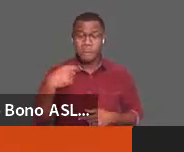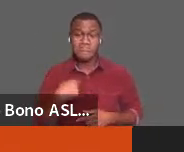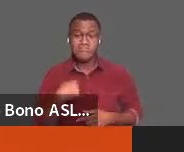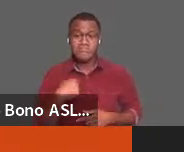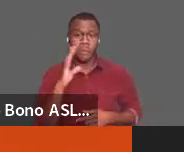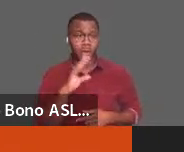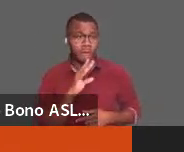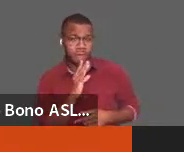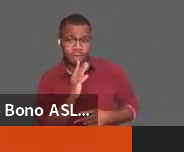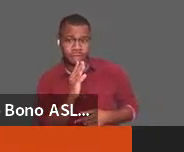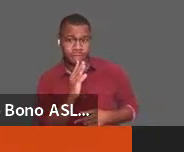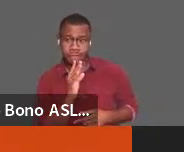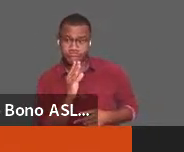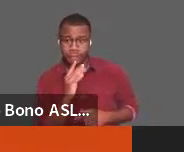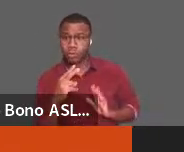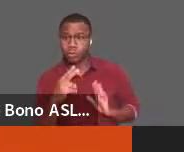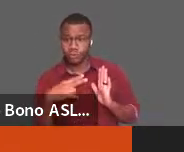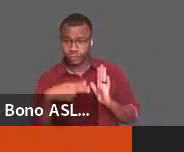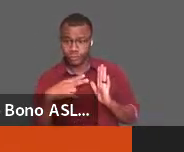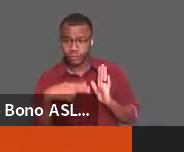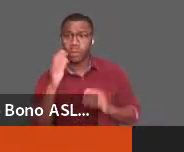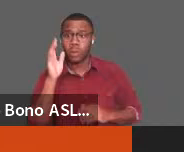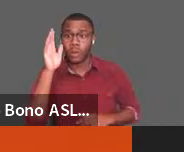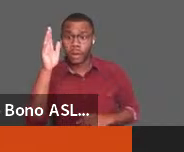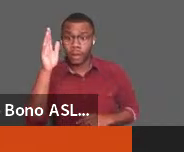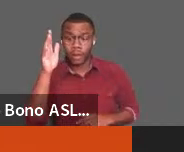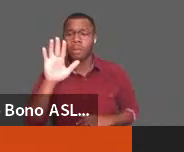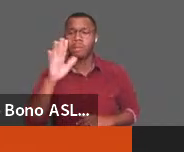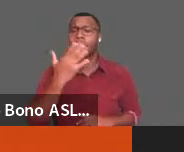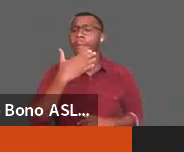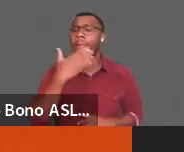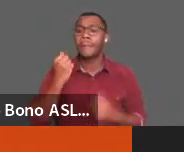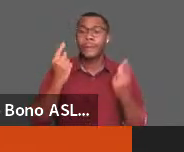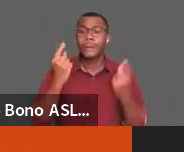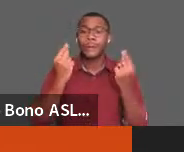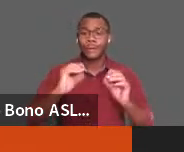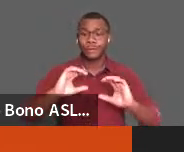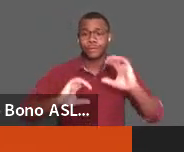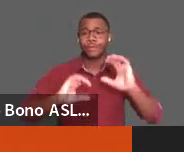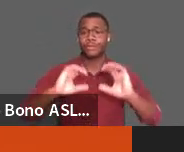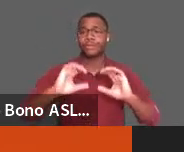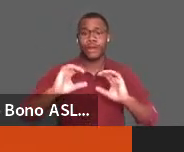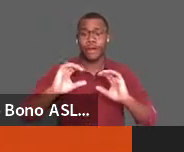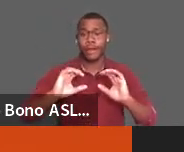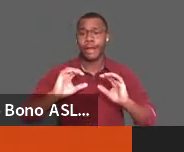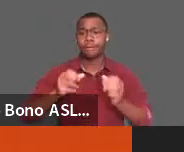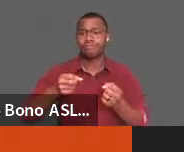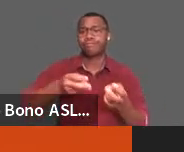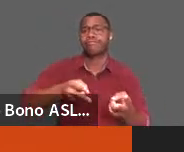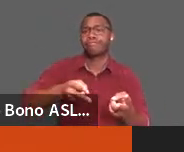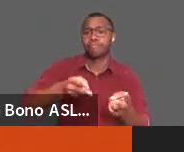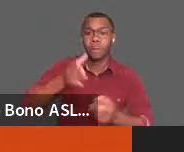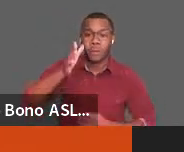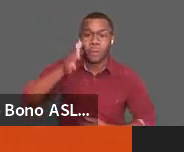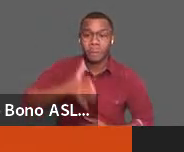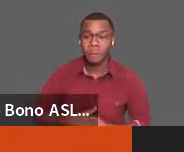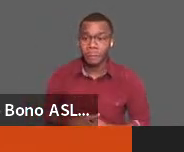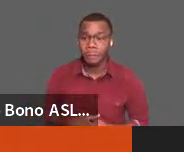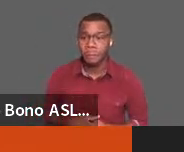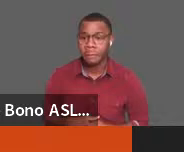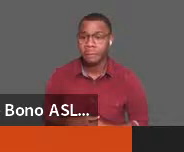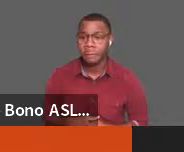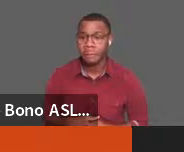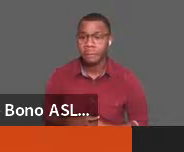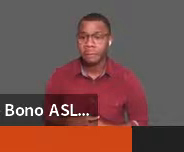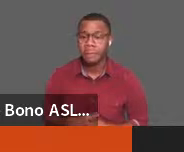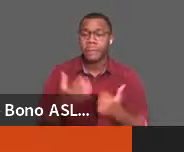we're going to put it on the chat just so that those who see, you guys can provide your